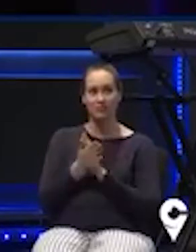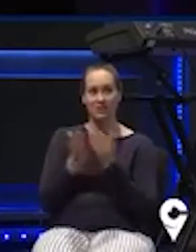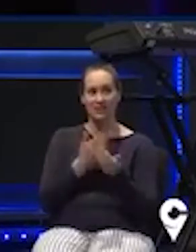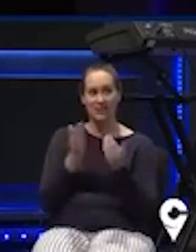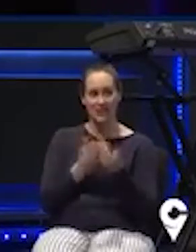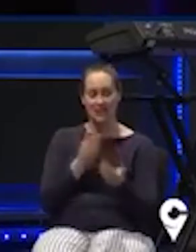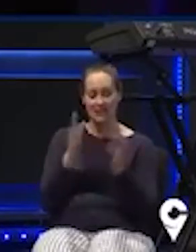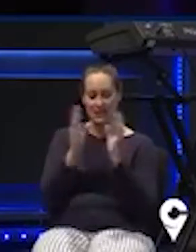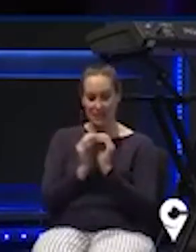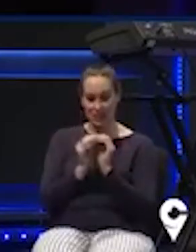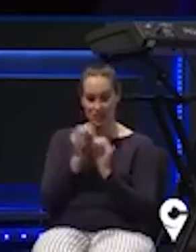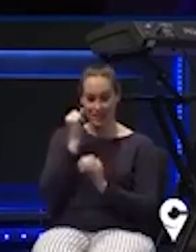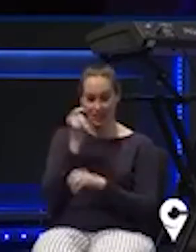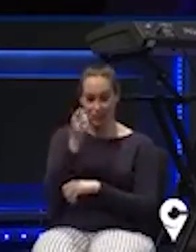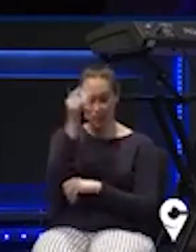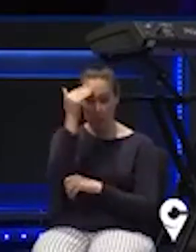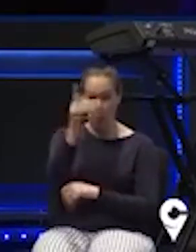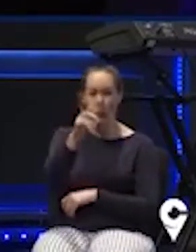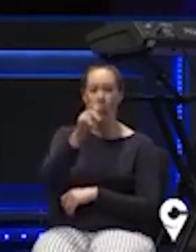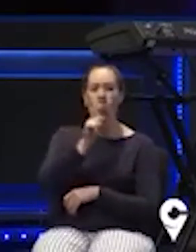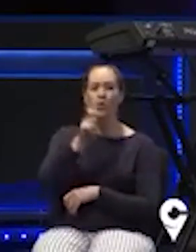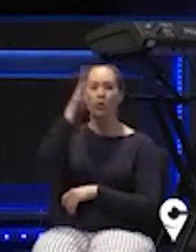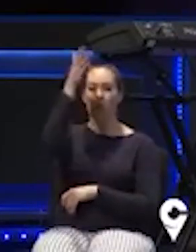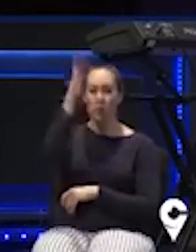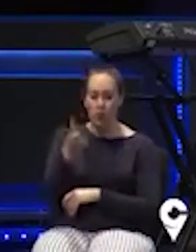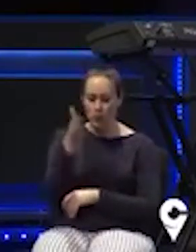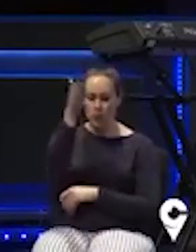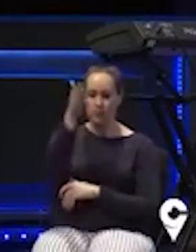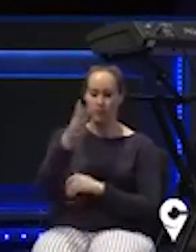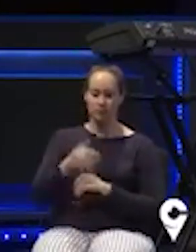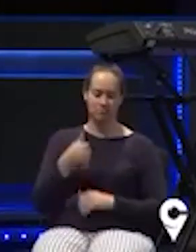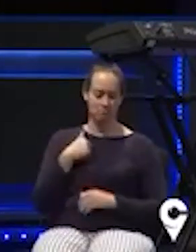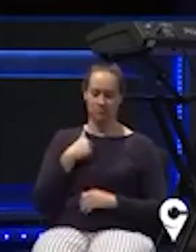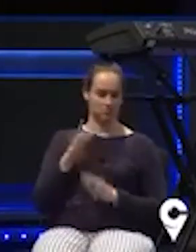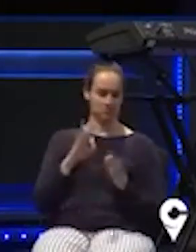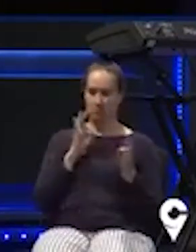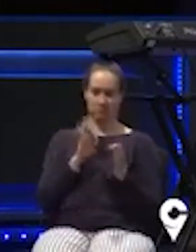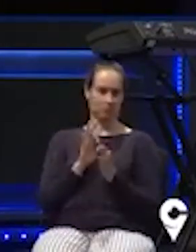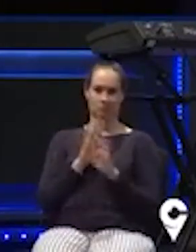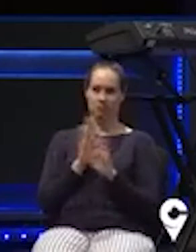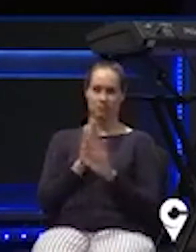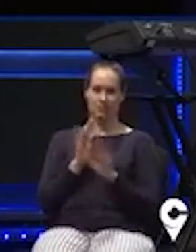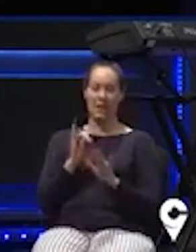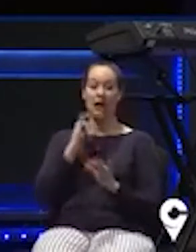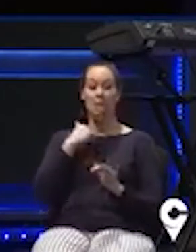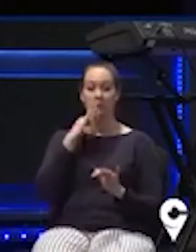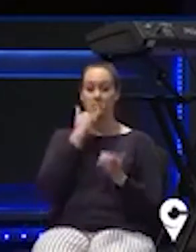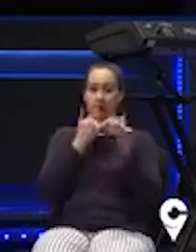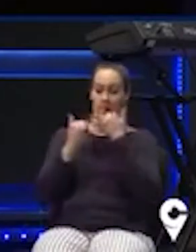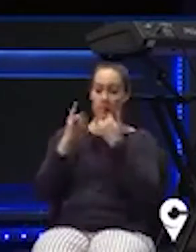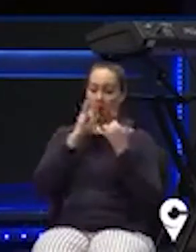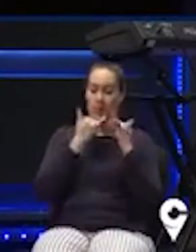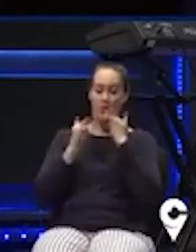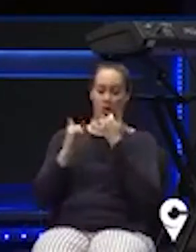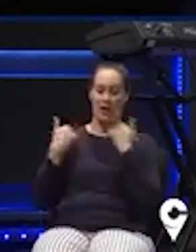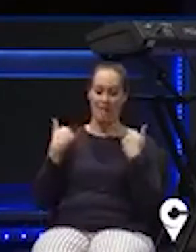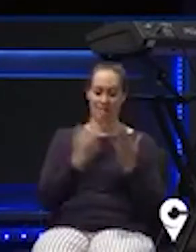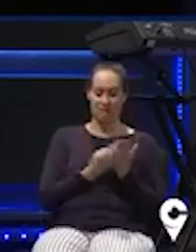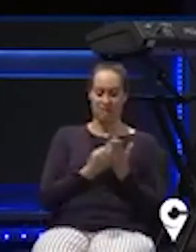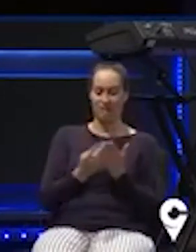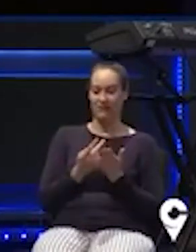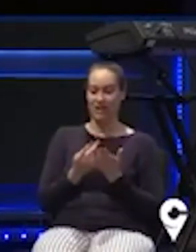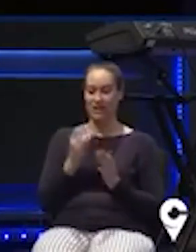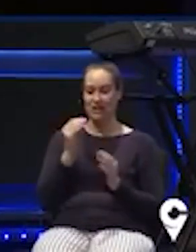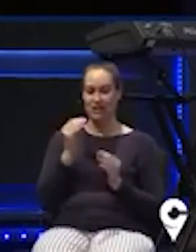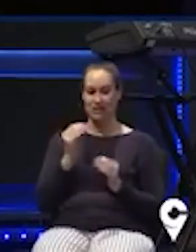know who you are. I'm not perfect. I am flawed. I have all kinds of issues, but